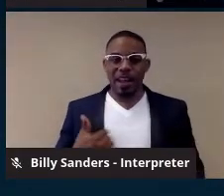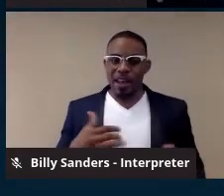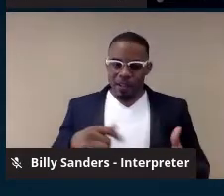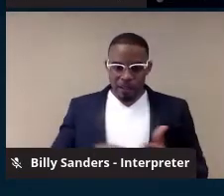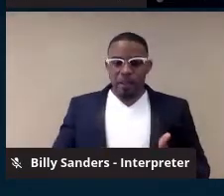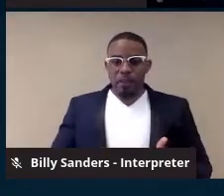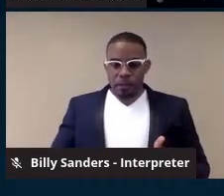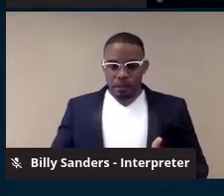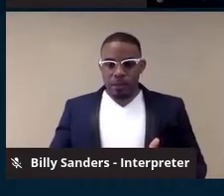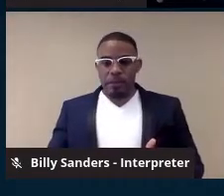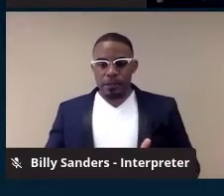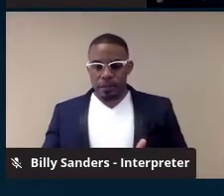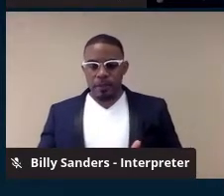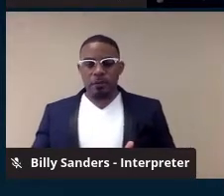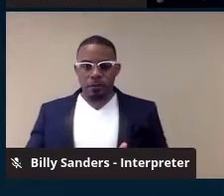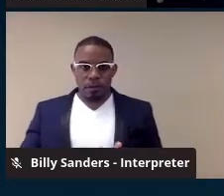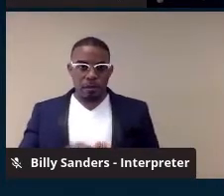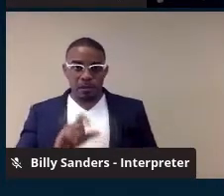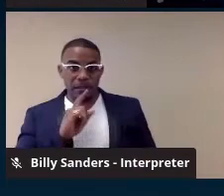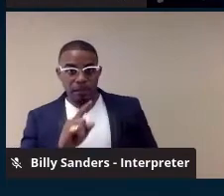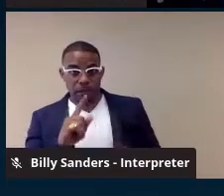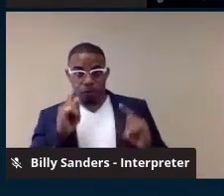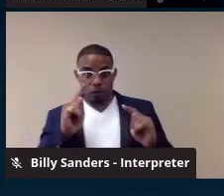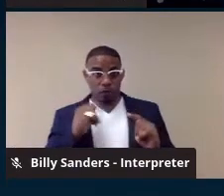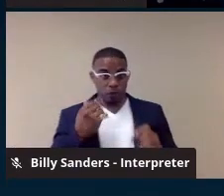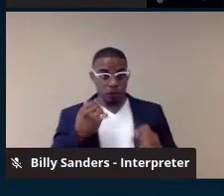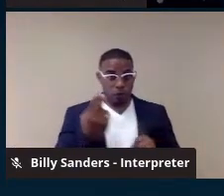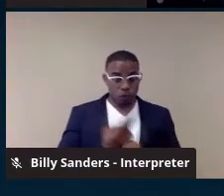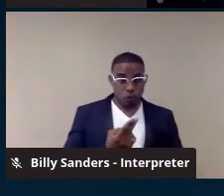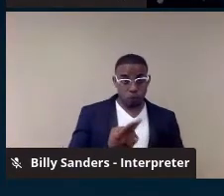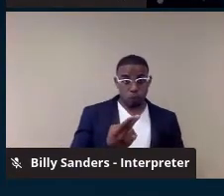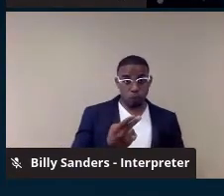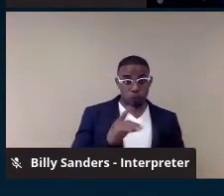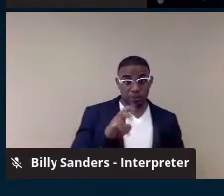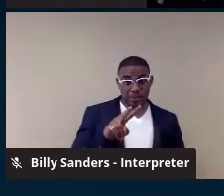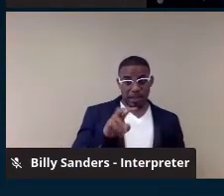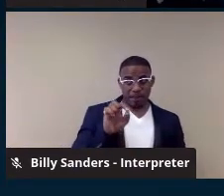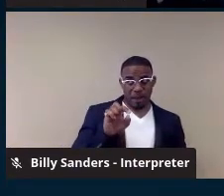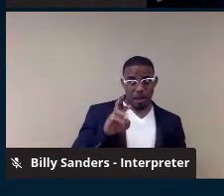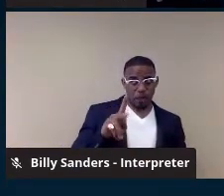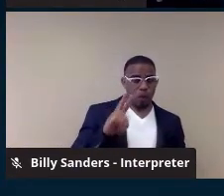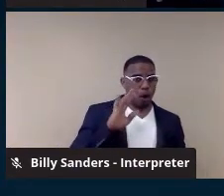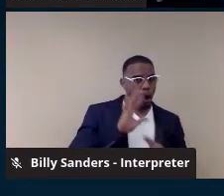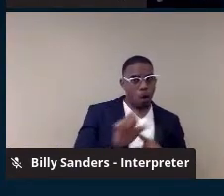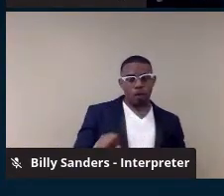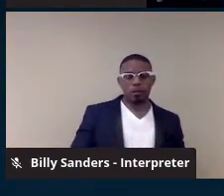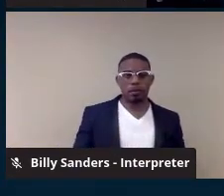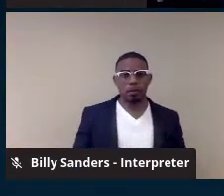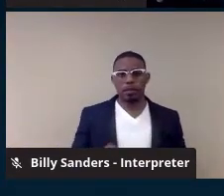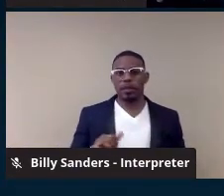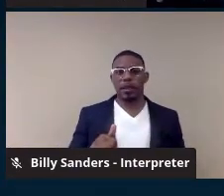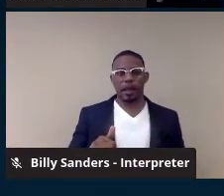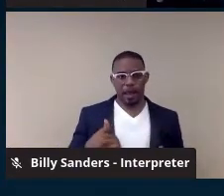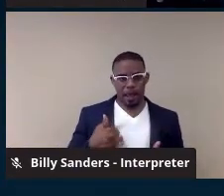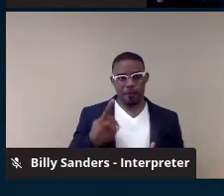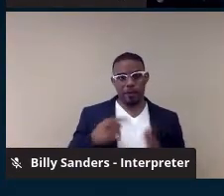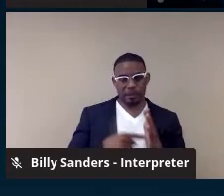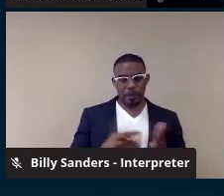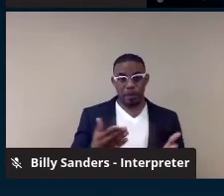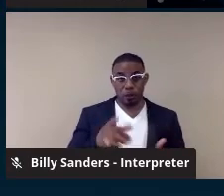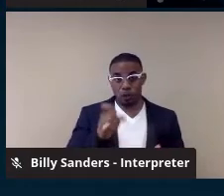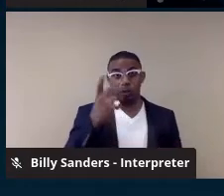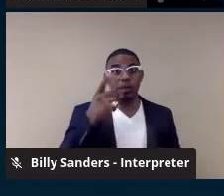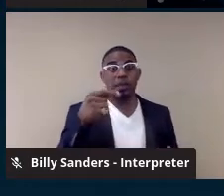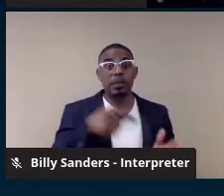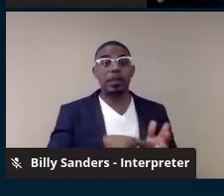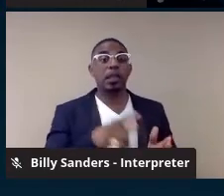this. So this is the tutorial that I used on dev.to. I think it's awesome. And I have an example here. So you'll see that